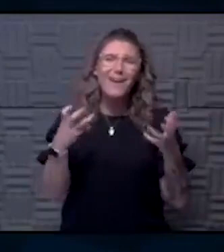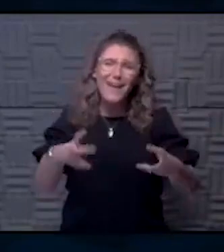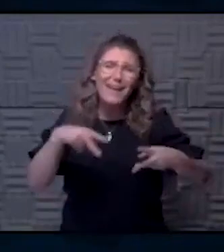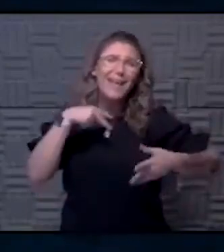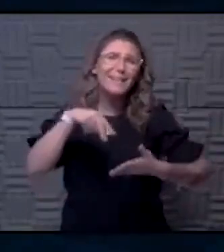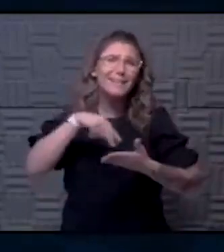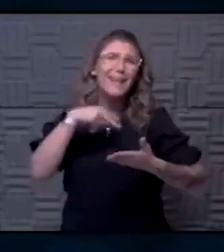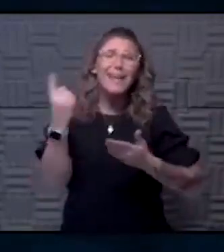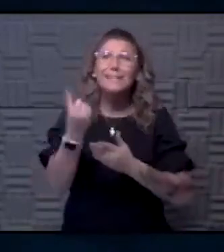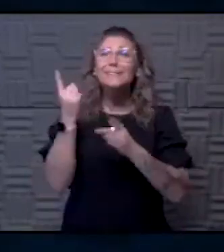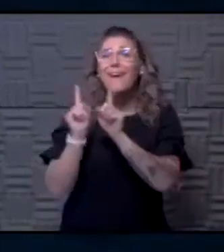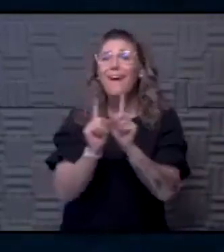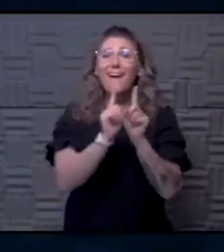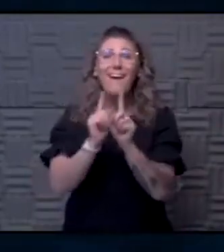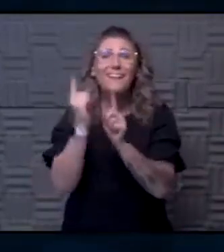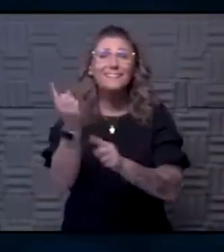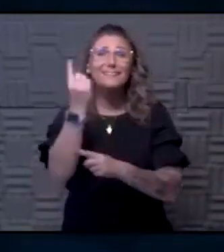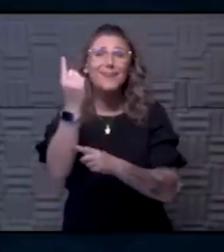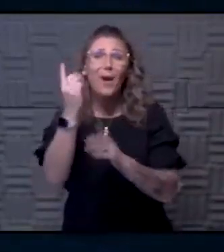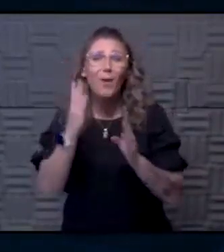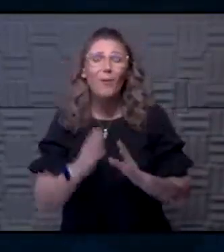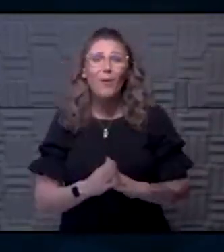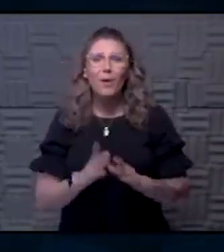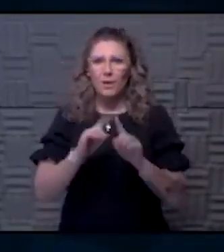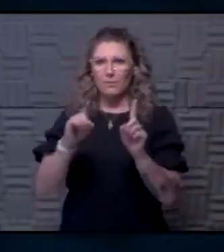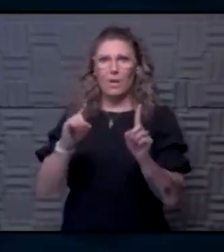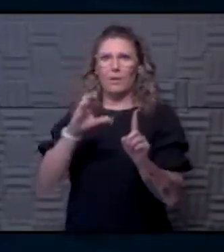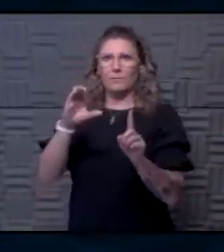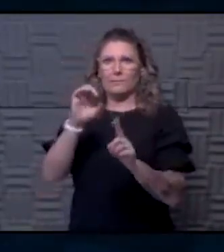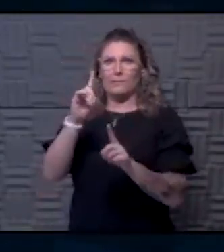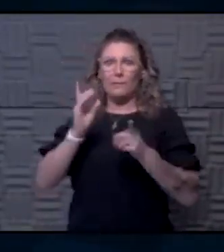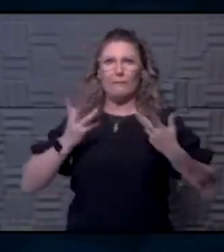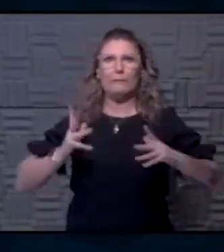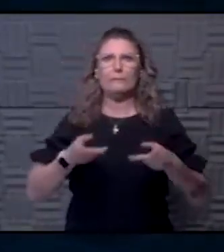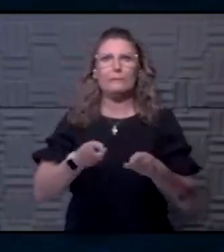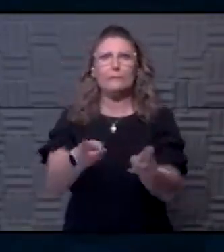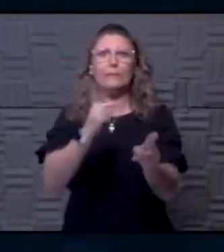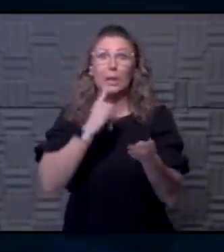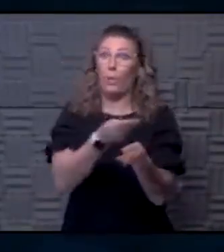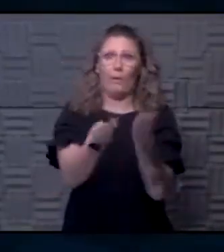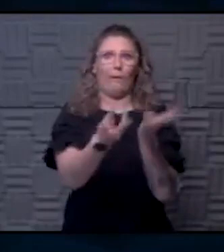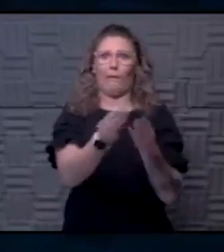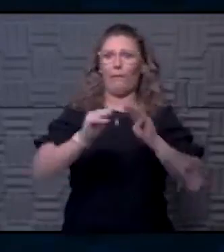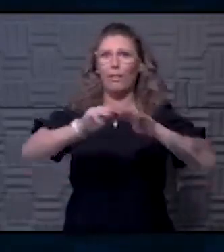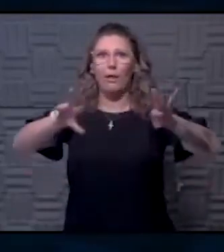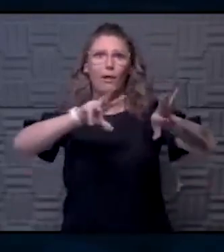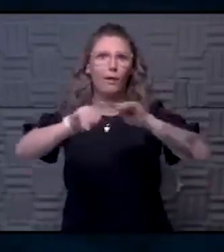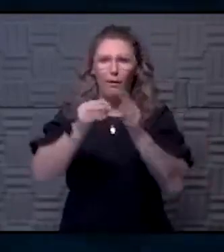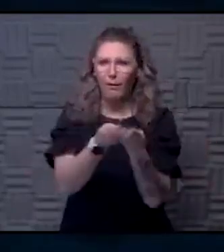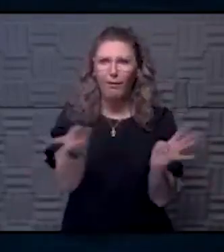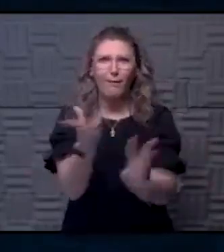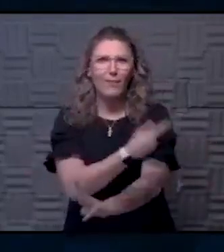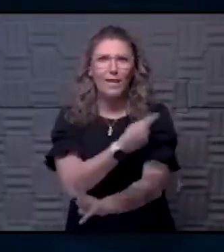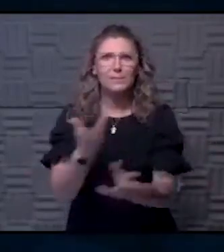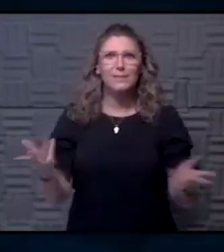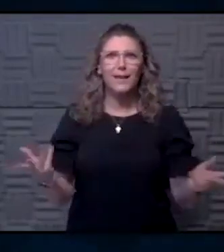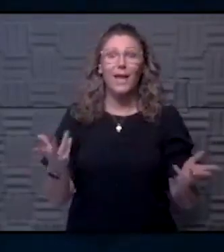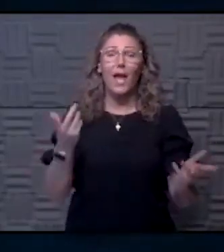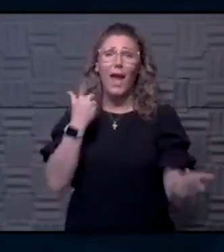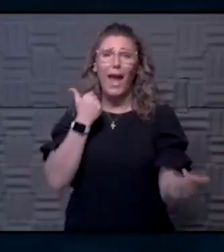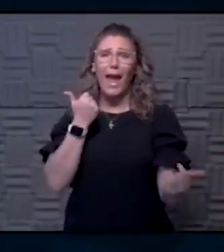with somebody. But now the CDC is rushing the vaccine. They're like, Give it away, give it away, give it away now.